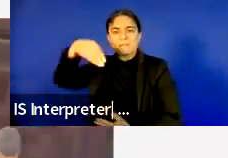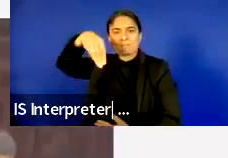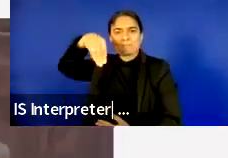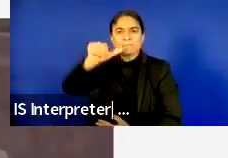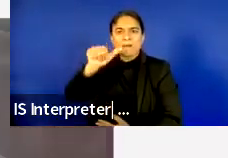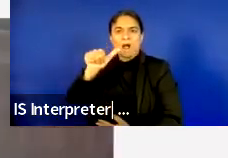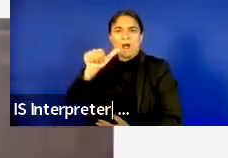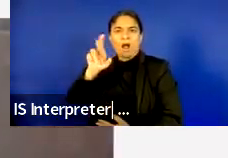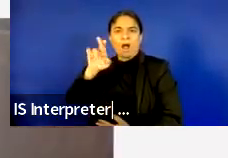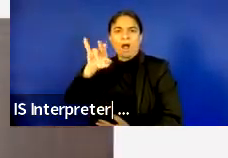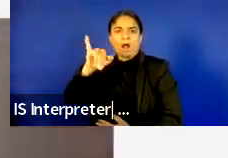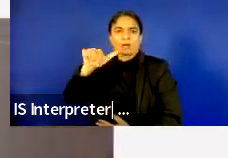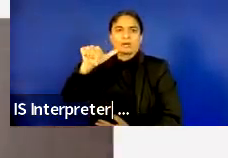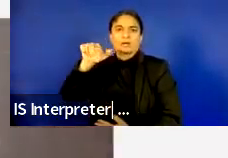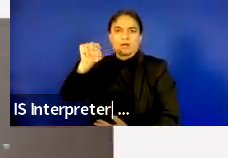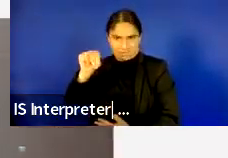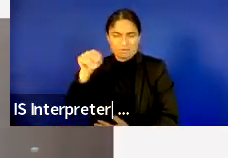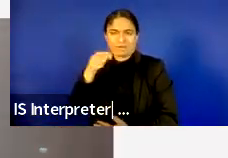using